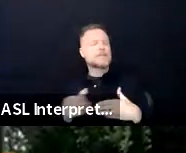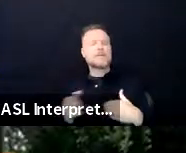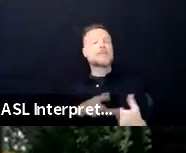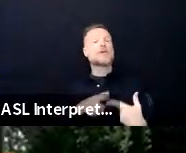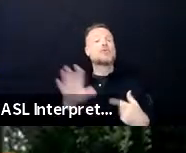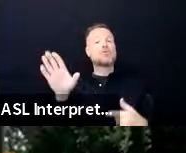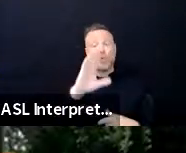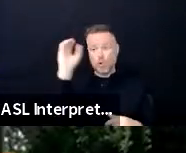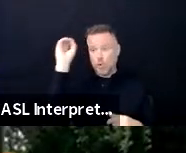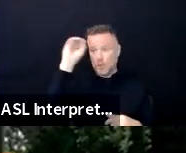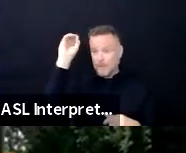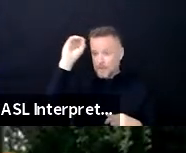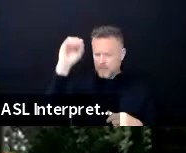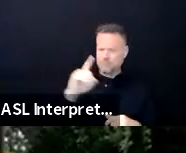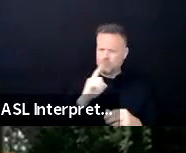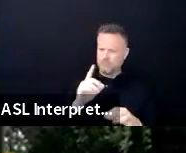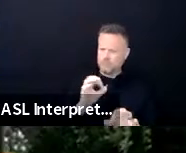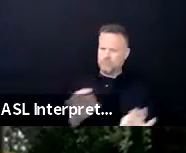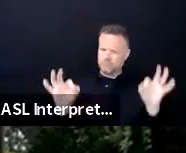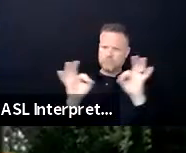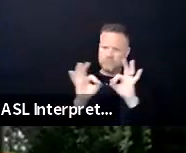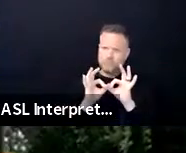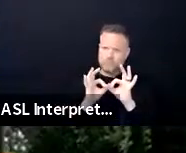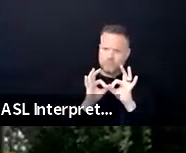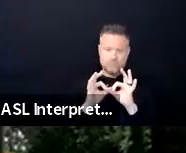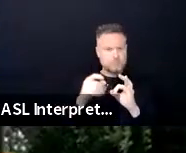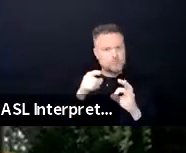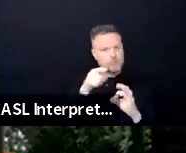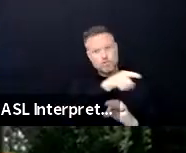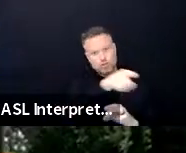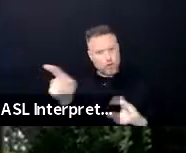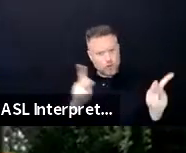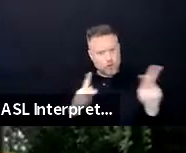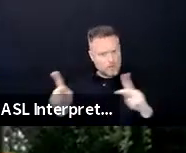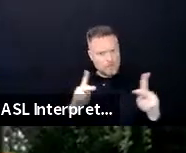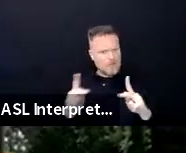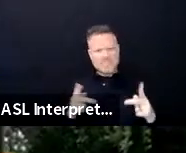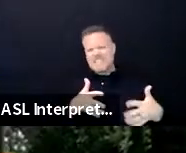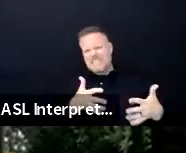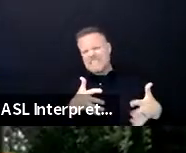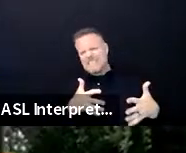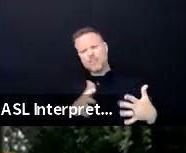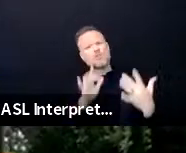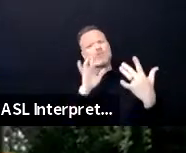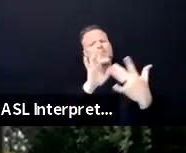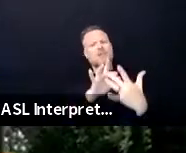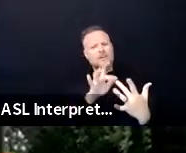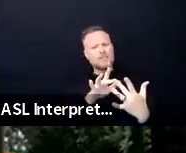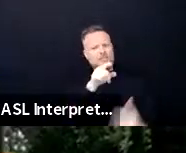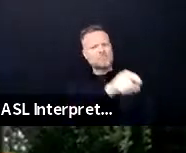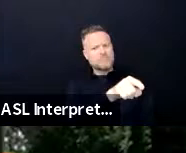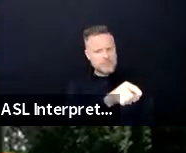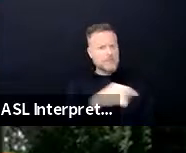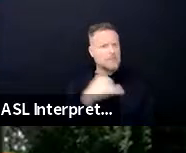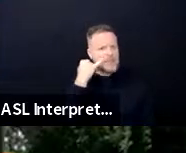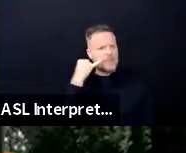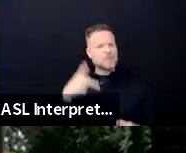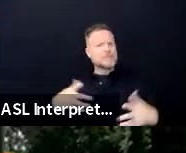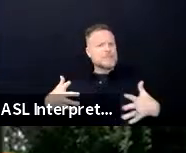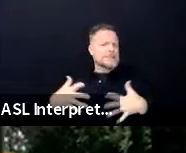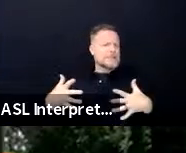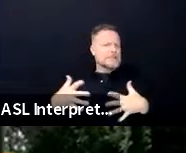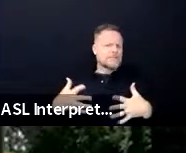input. And again, go to those people who are hesitant, go to those people who are fearful to find out what that